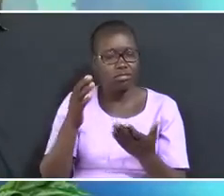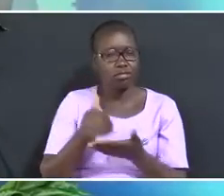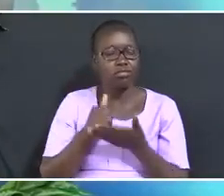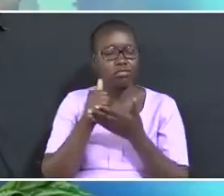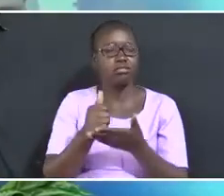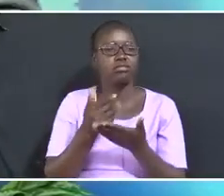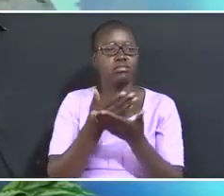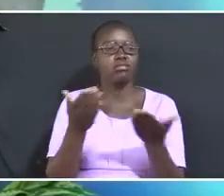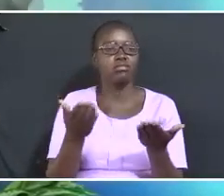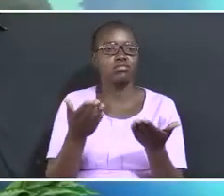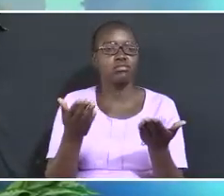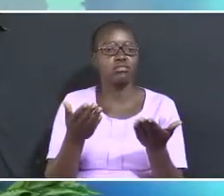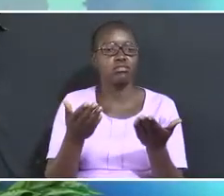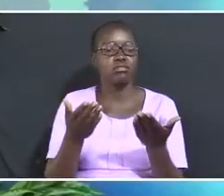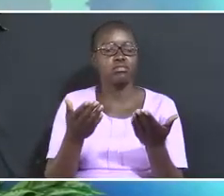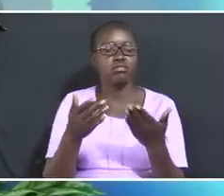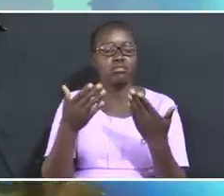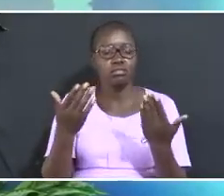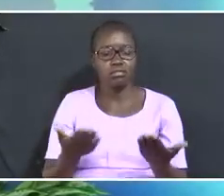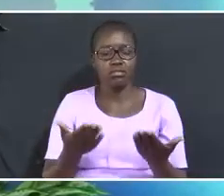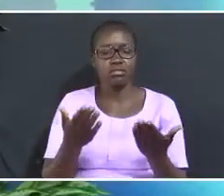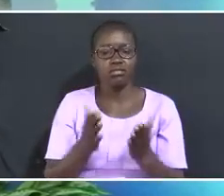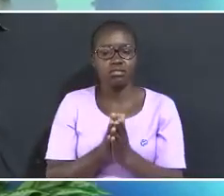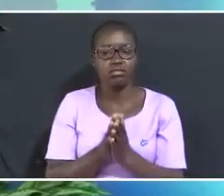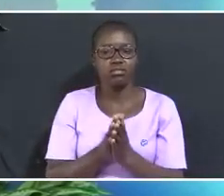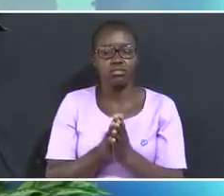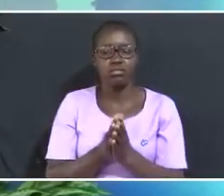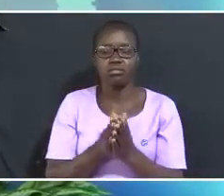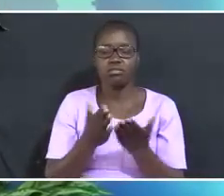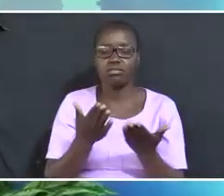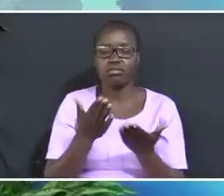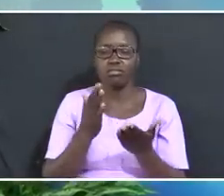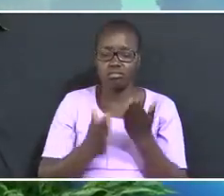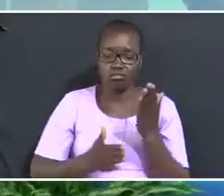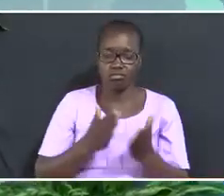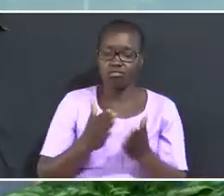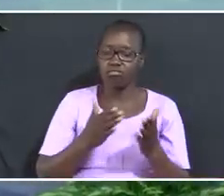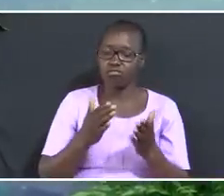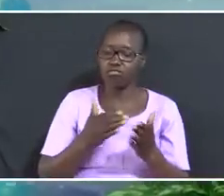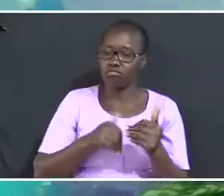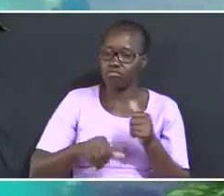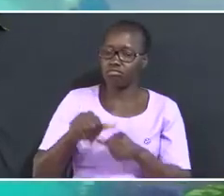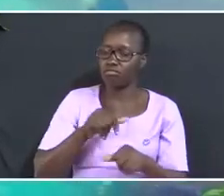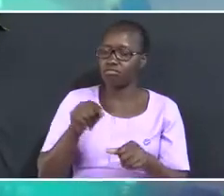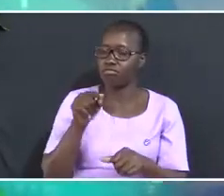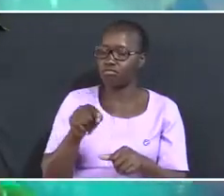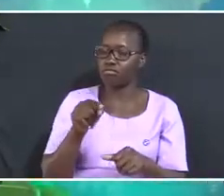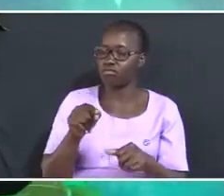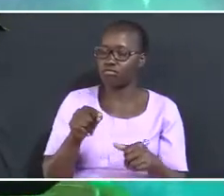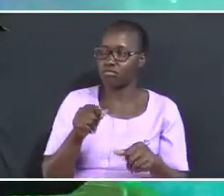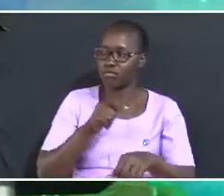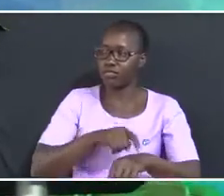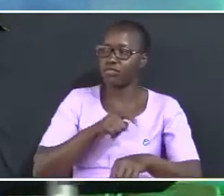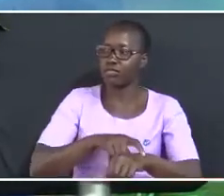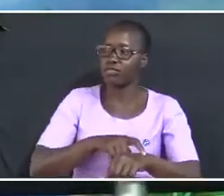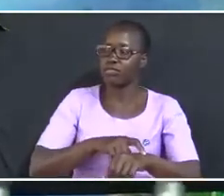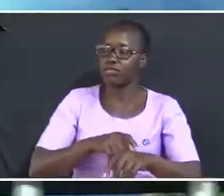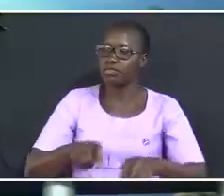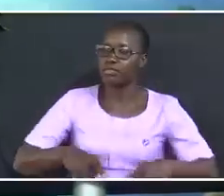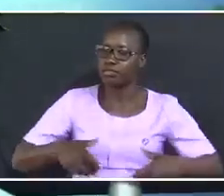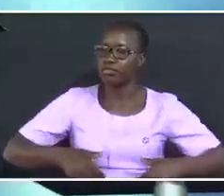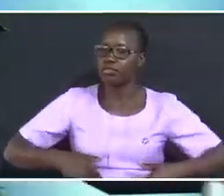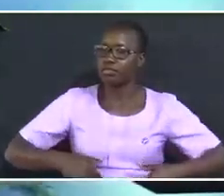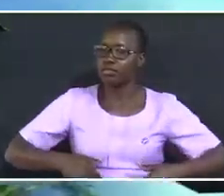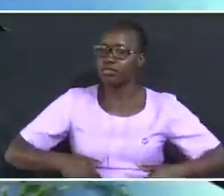help you how you rally around that freedom. When the like of